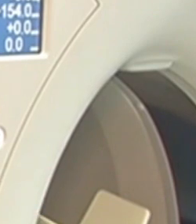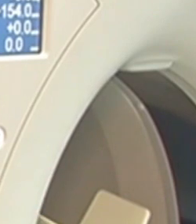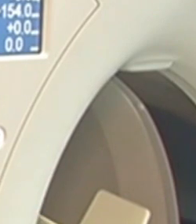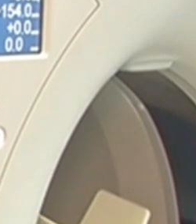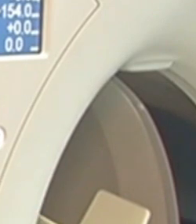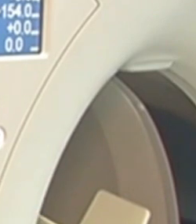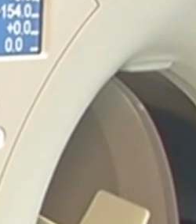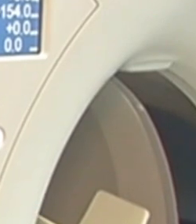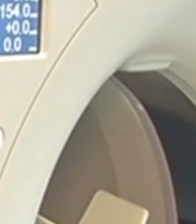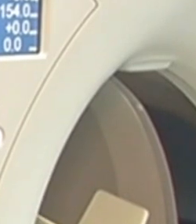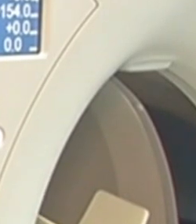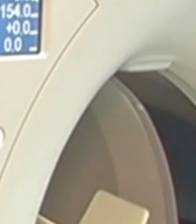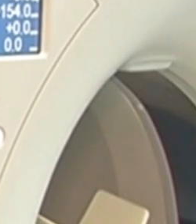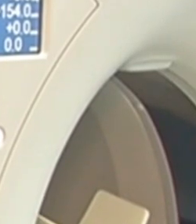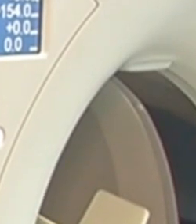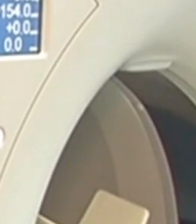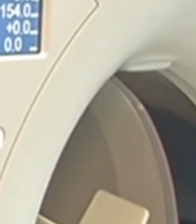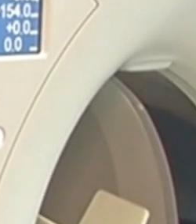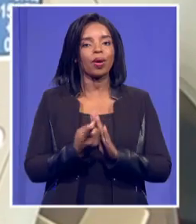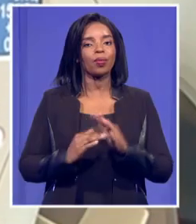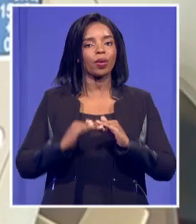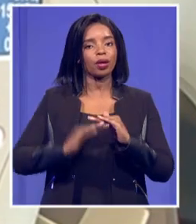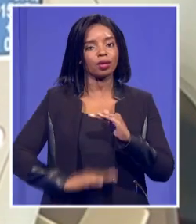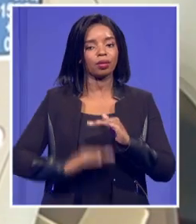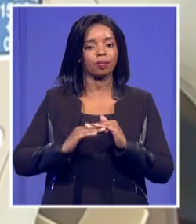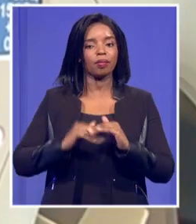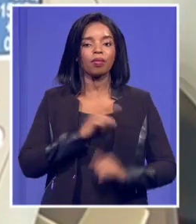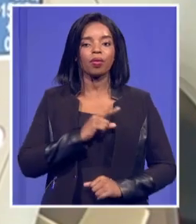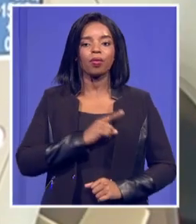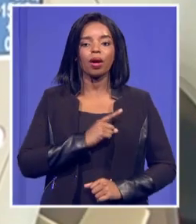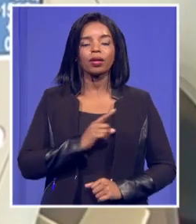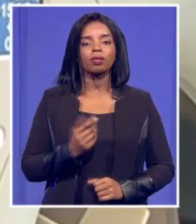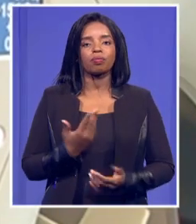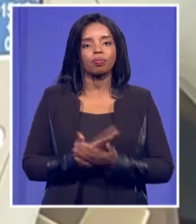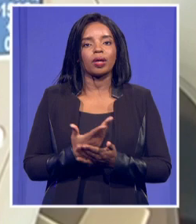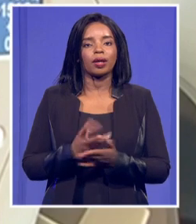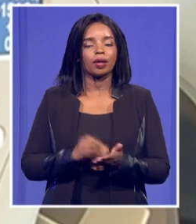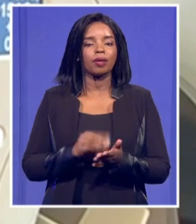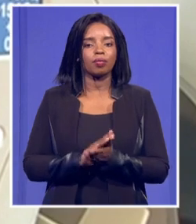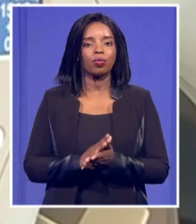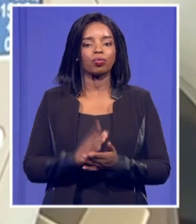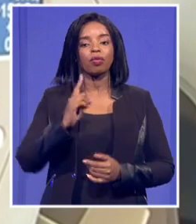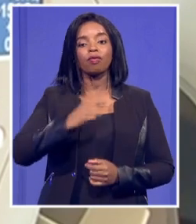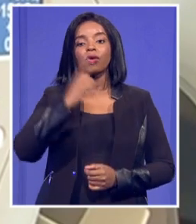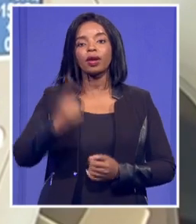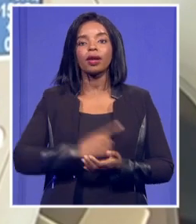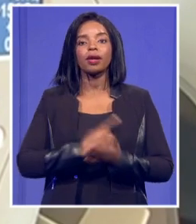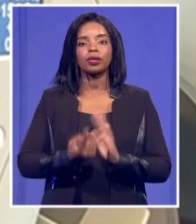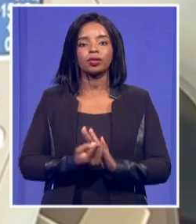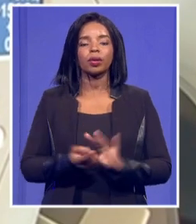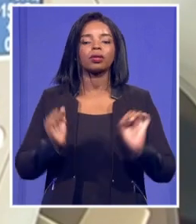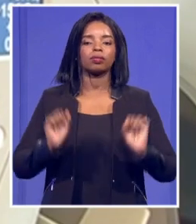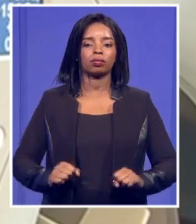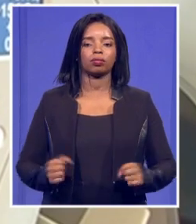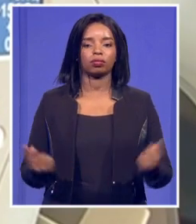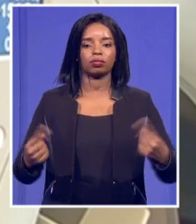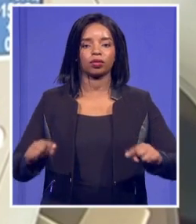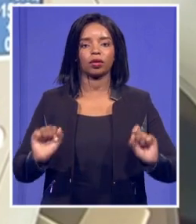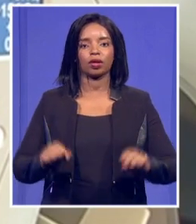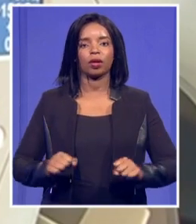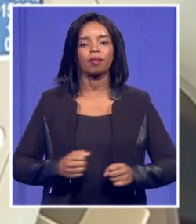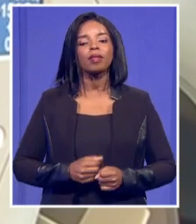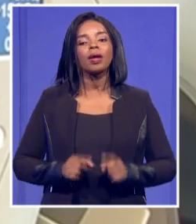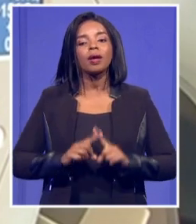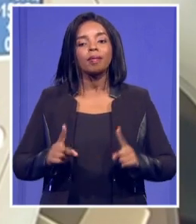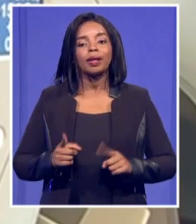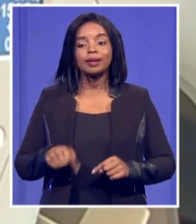takes you less than a week. We can book you for next week, you'll be able to have a room. This is how far we have been able to reduce the waiting